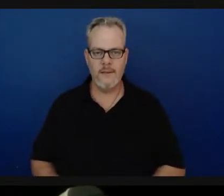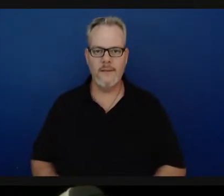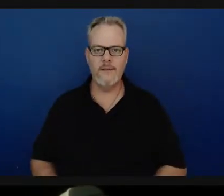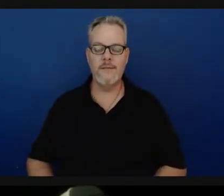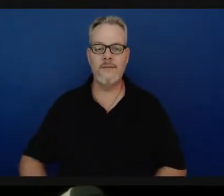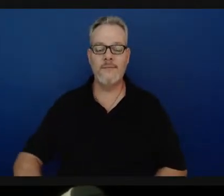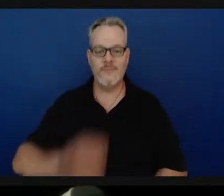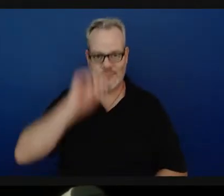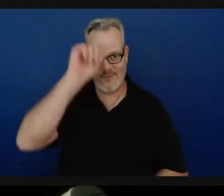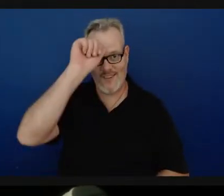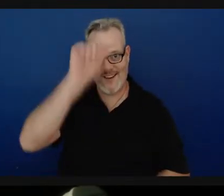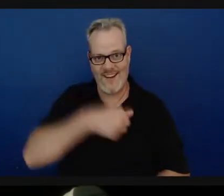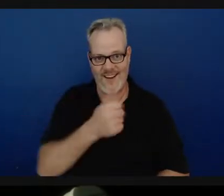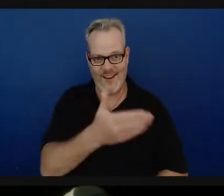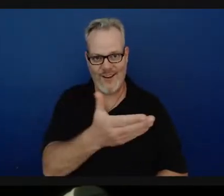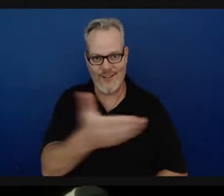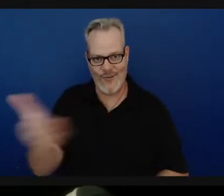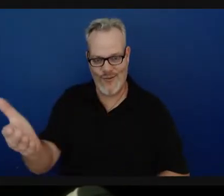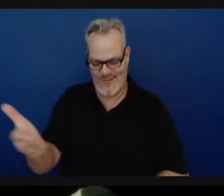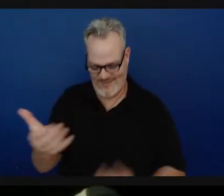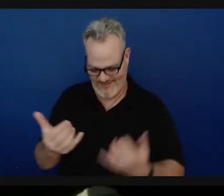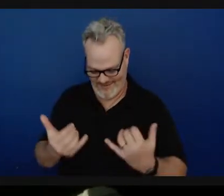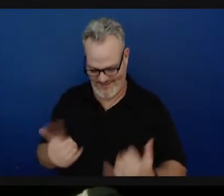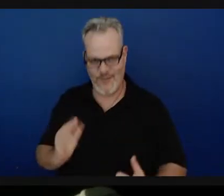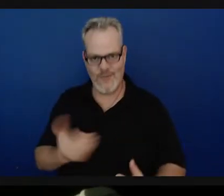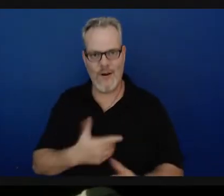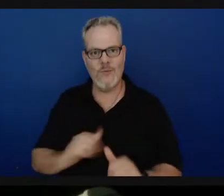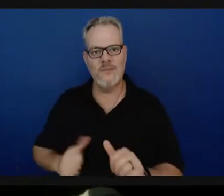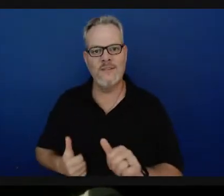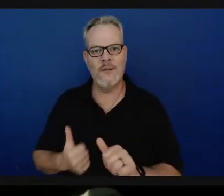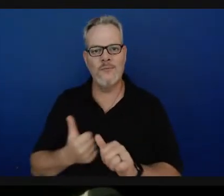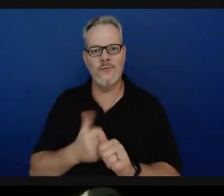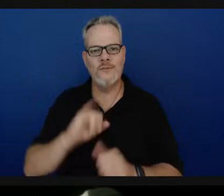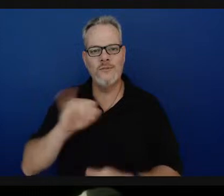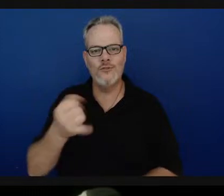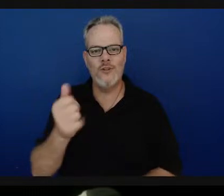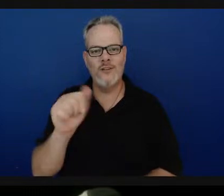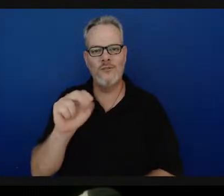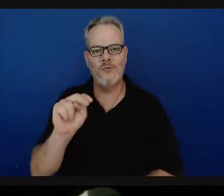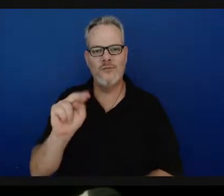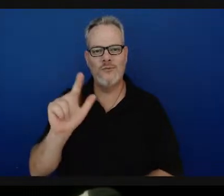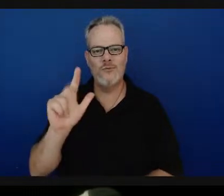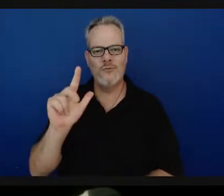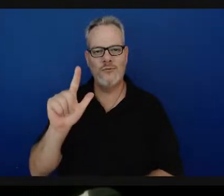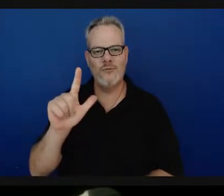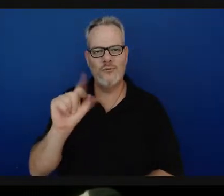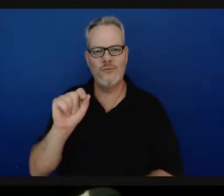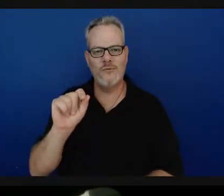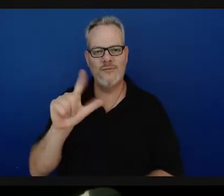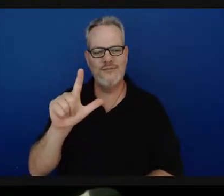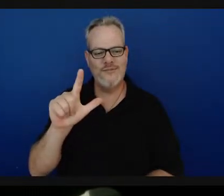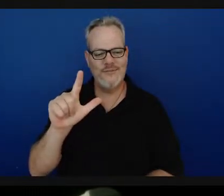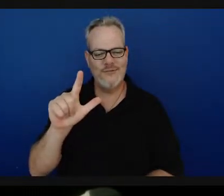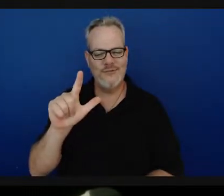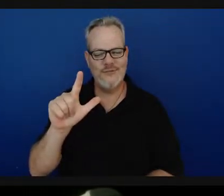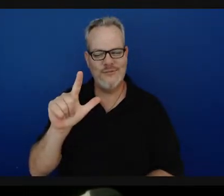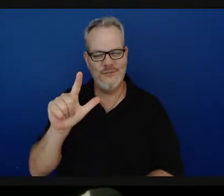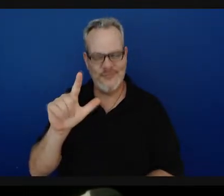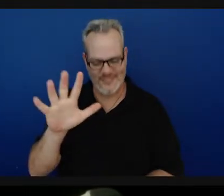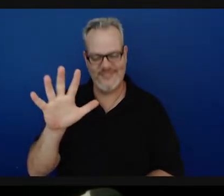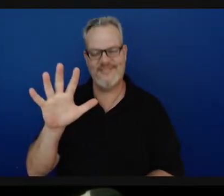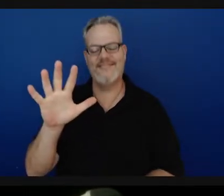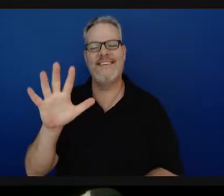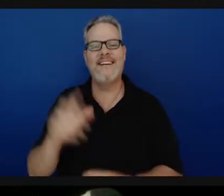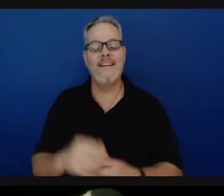Aloha, everyone. This is our Hawaiian Volcano Summary for January 23rd, 2023. Today marks 1 month since